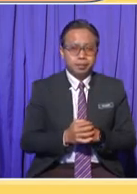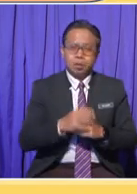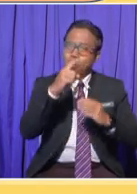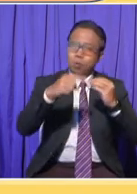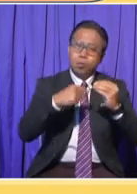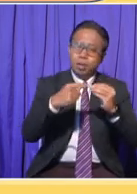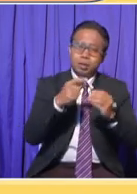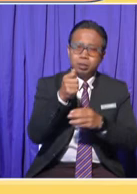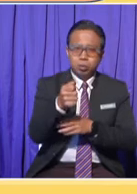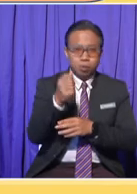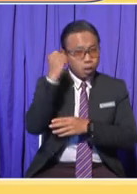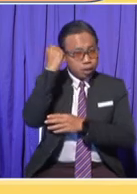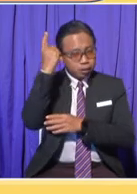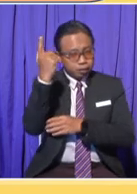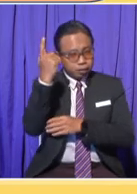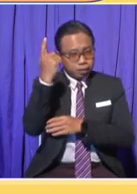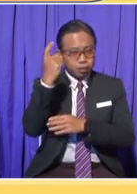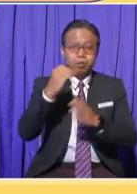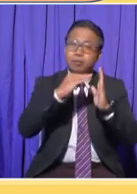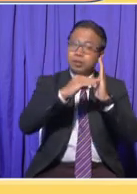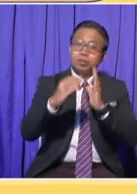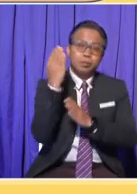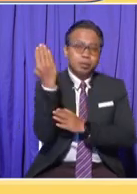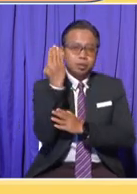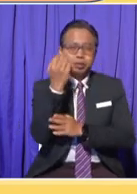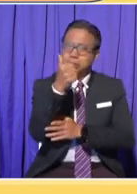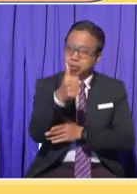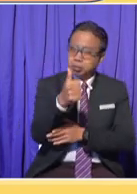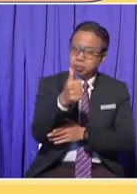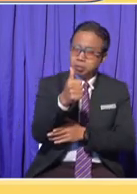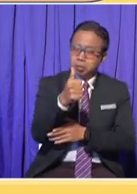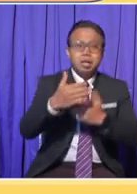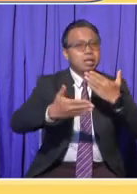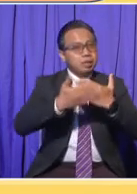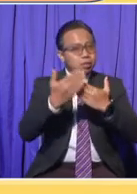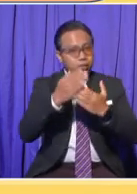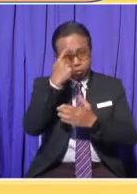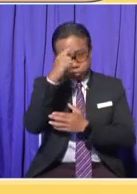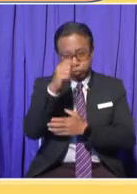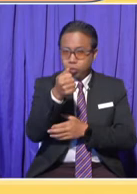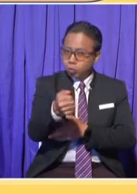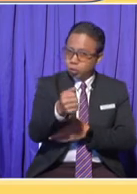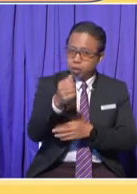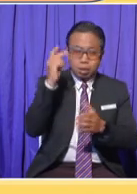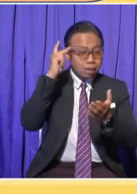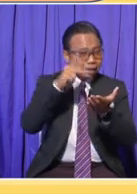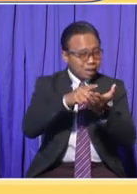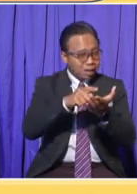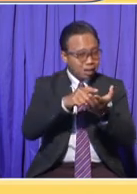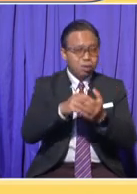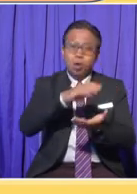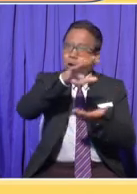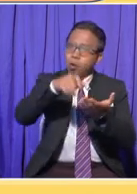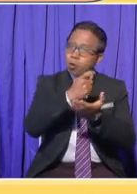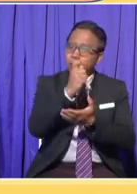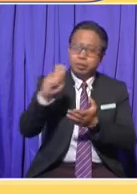When you understand the proper fraction well, it will be easy for you to recognize all